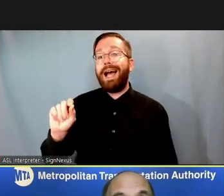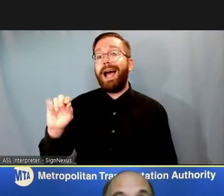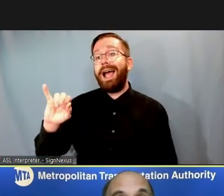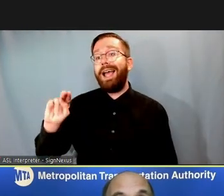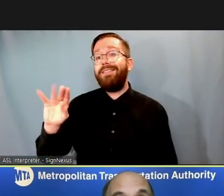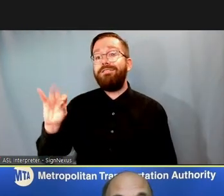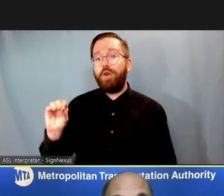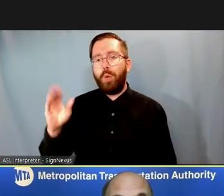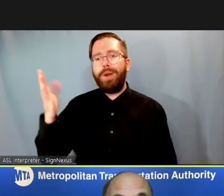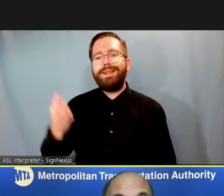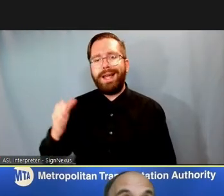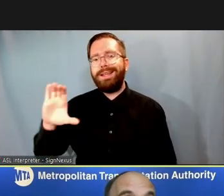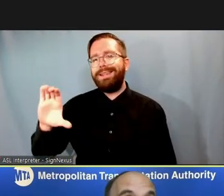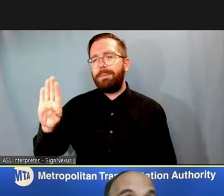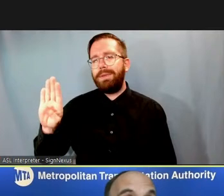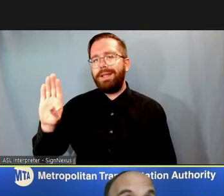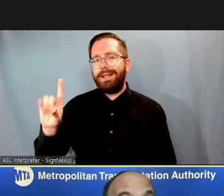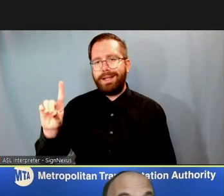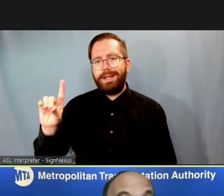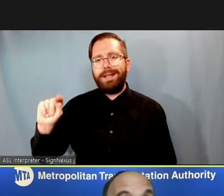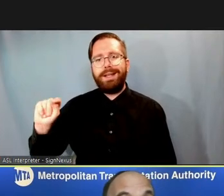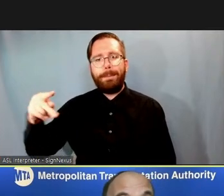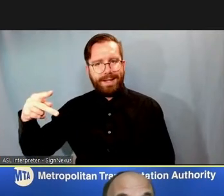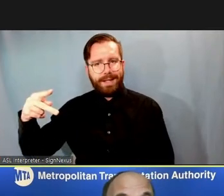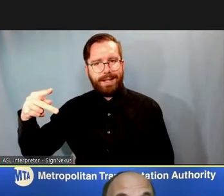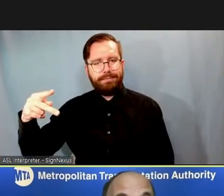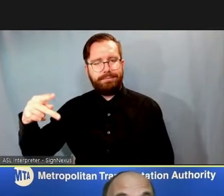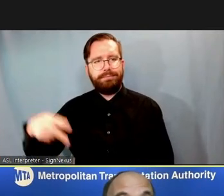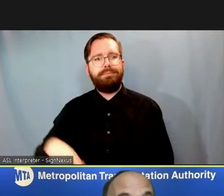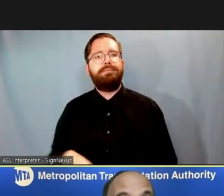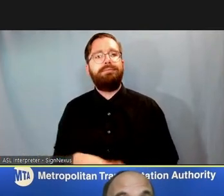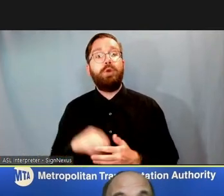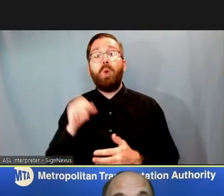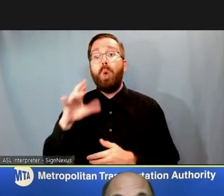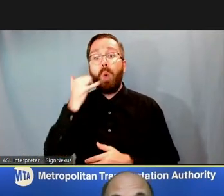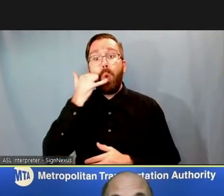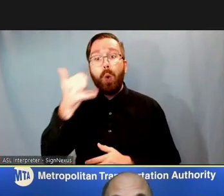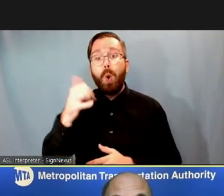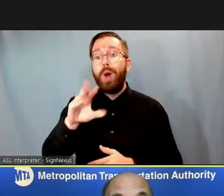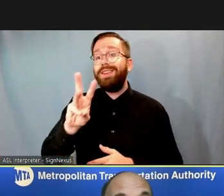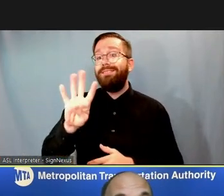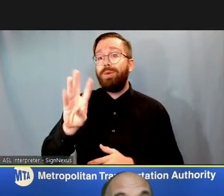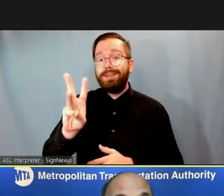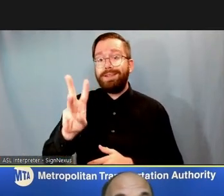cbdtp calling 646 to